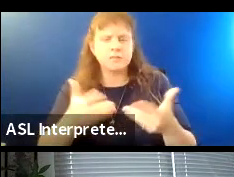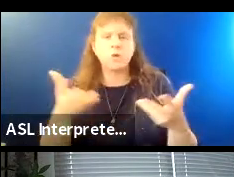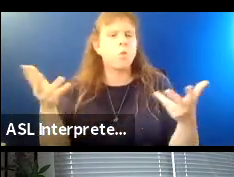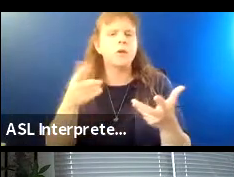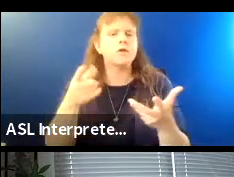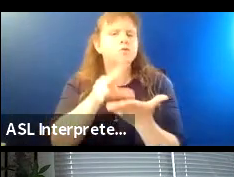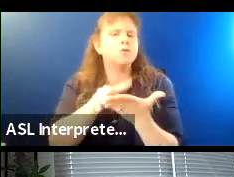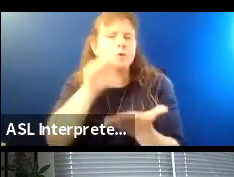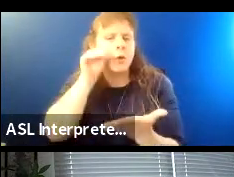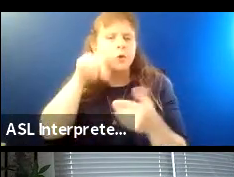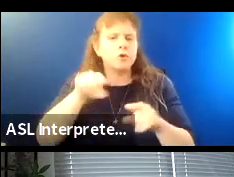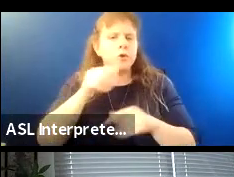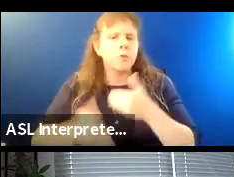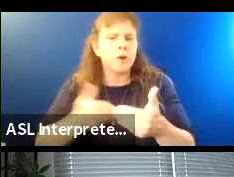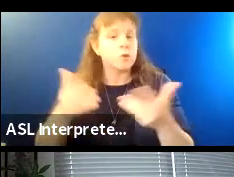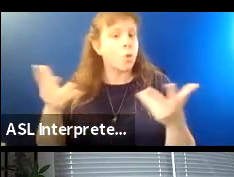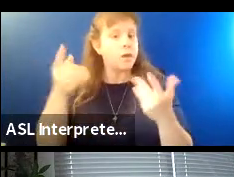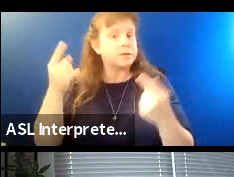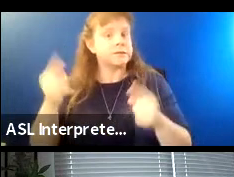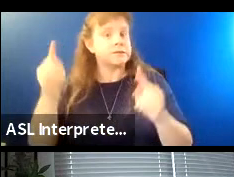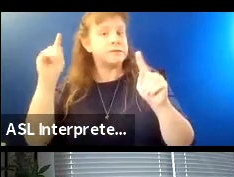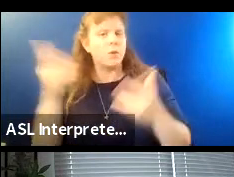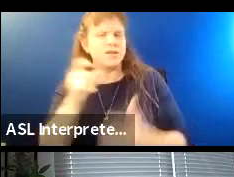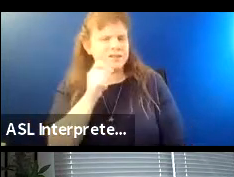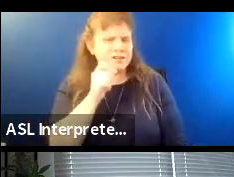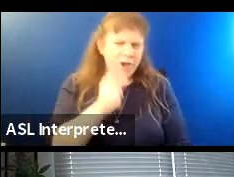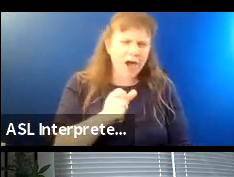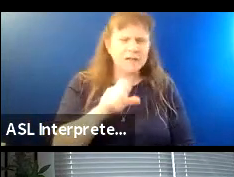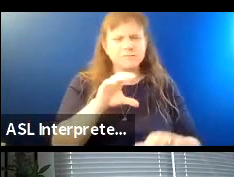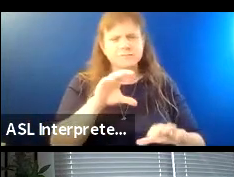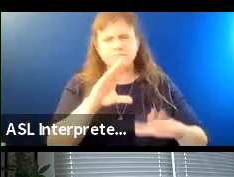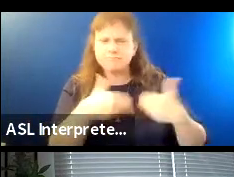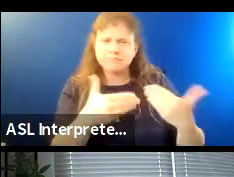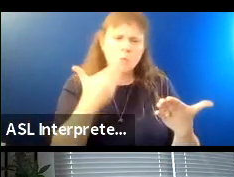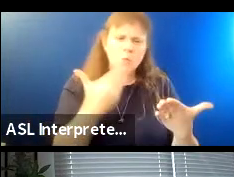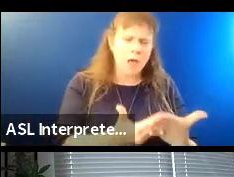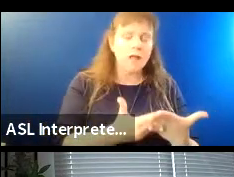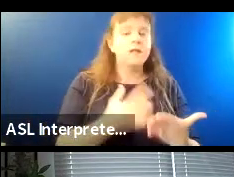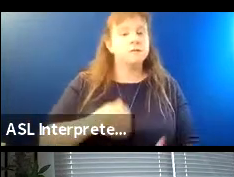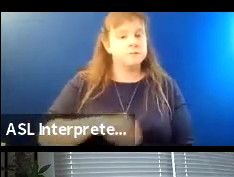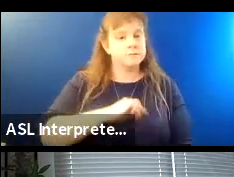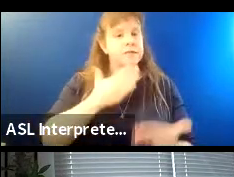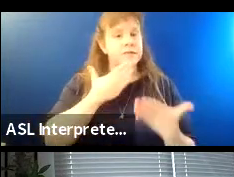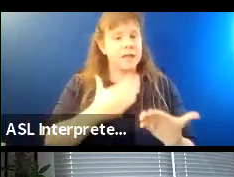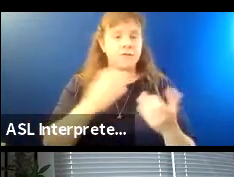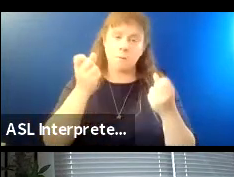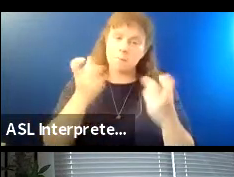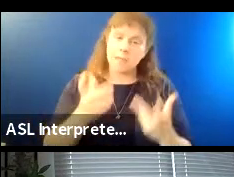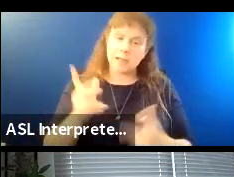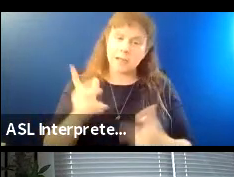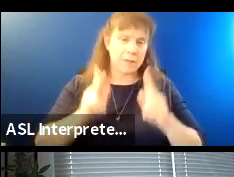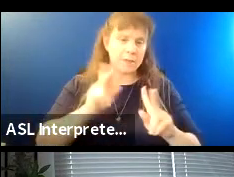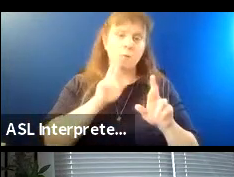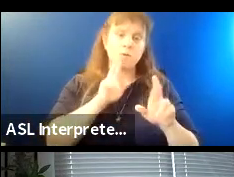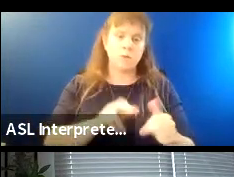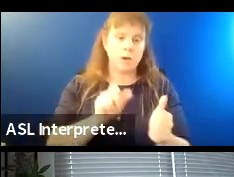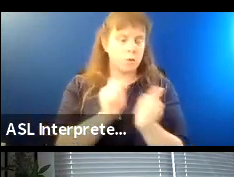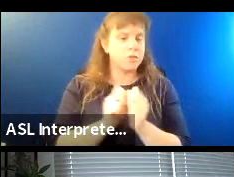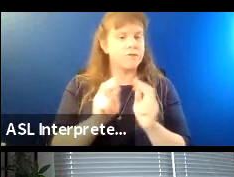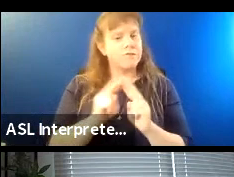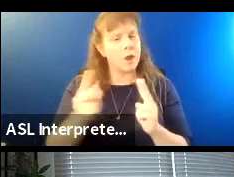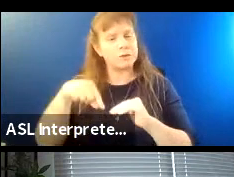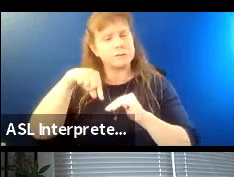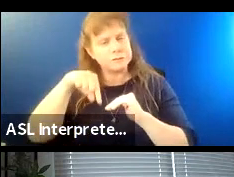what didn't necessarily go so well. And we're so grateful that so many people responded with very, very thoughtful